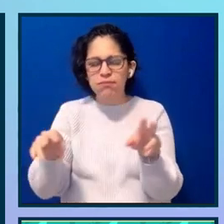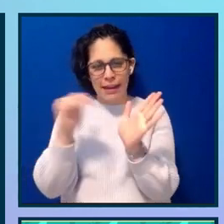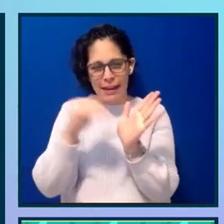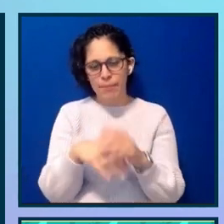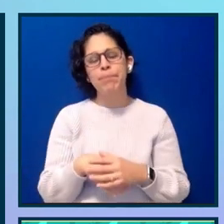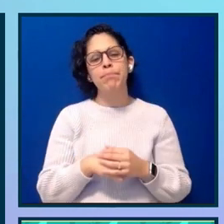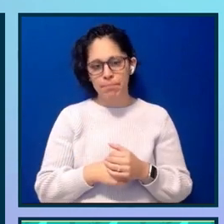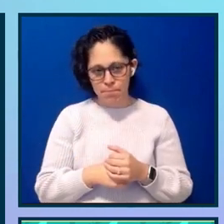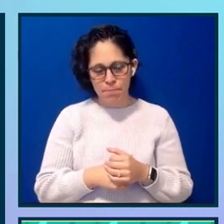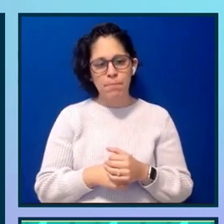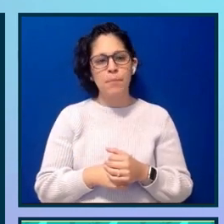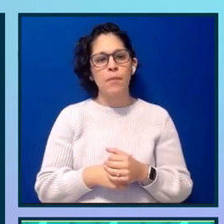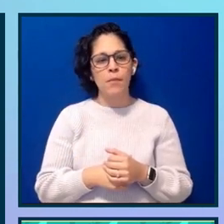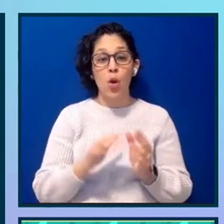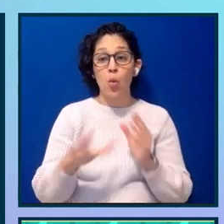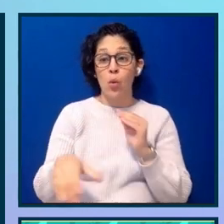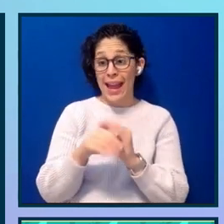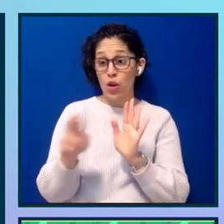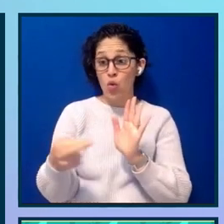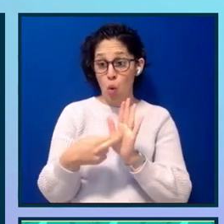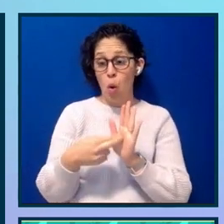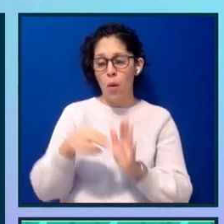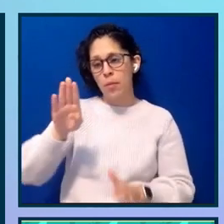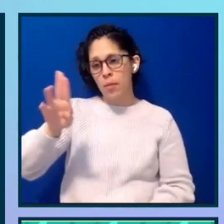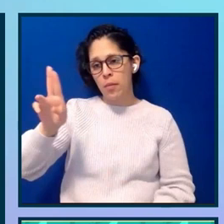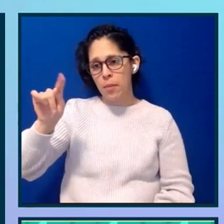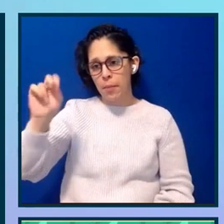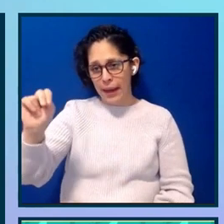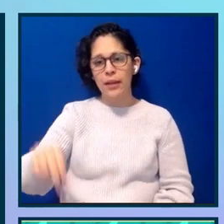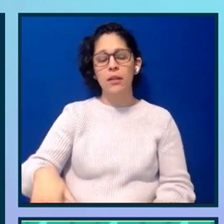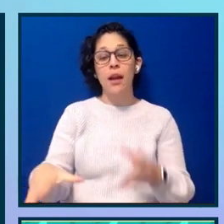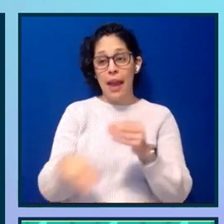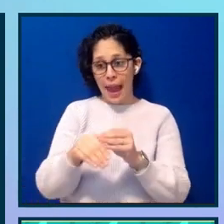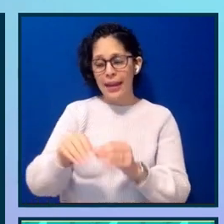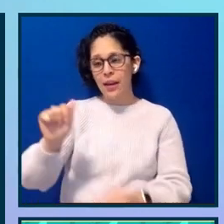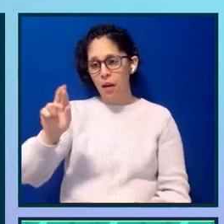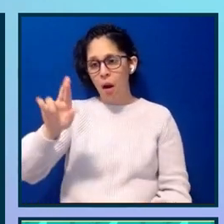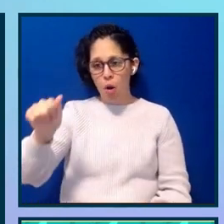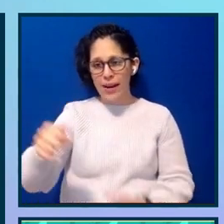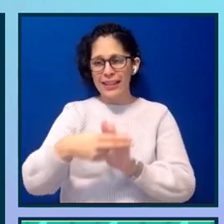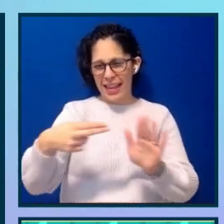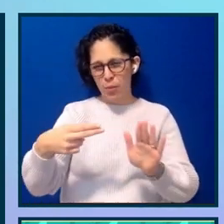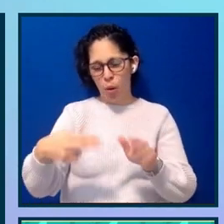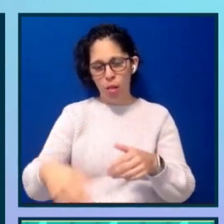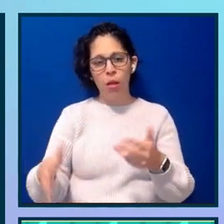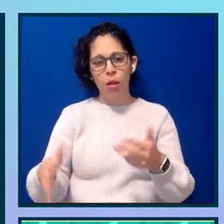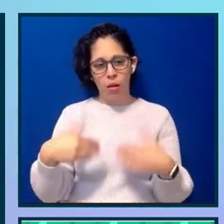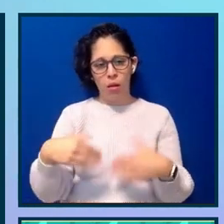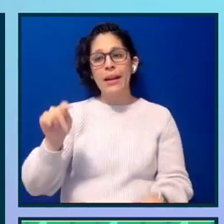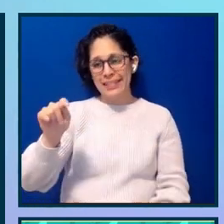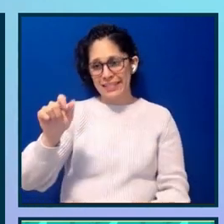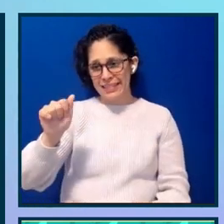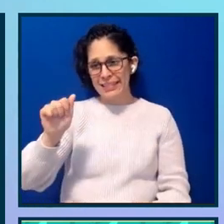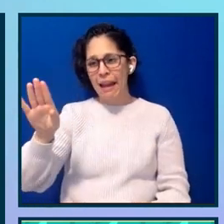see. So we added a role of button, we added an aria label with like a name for the thing, and we added a tab index of